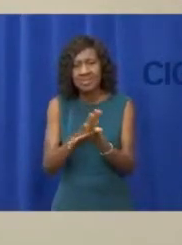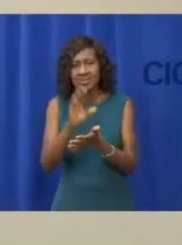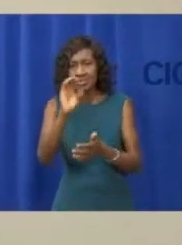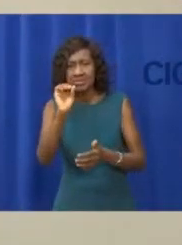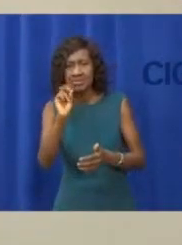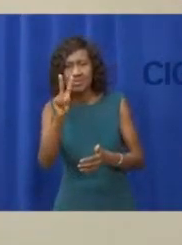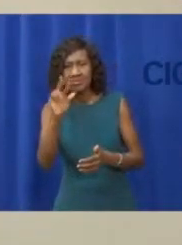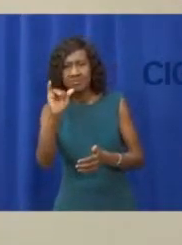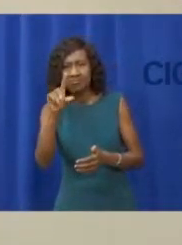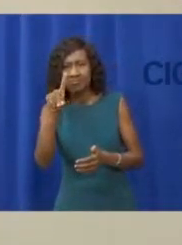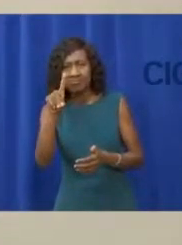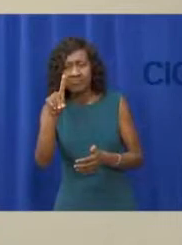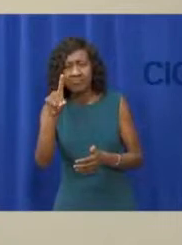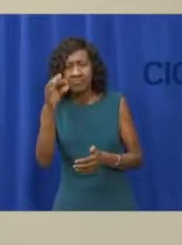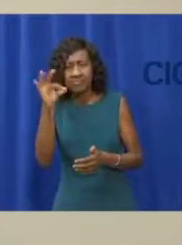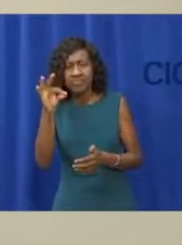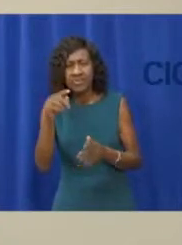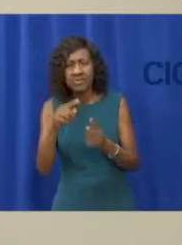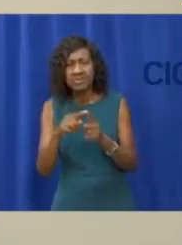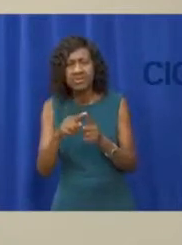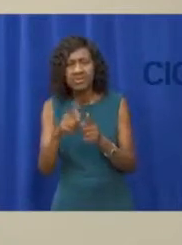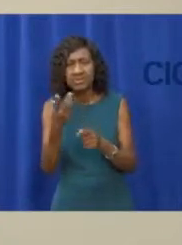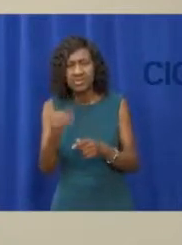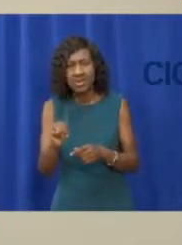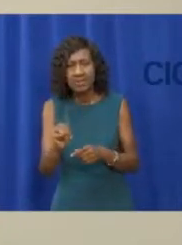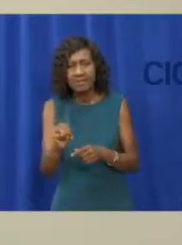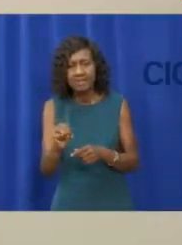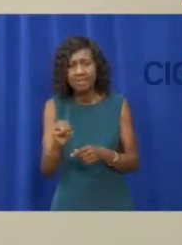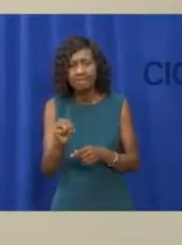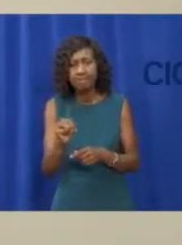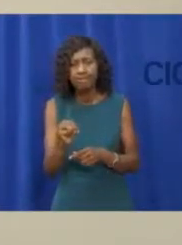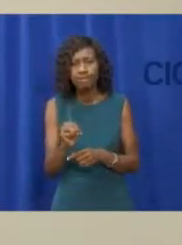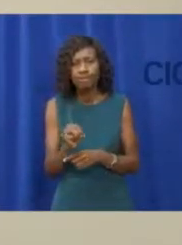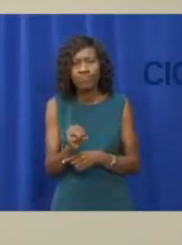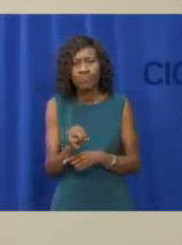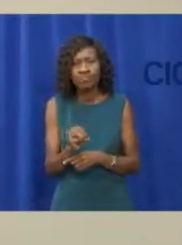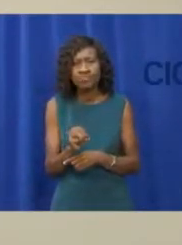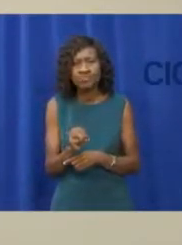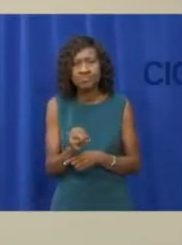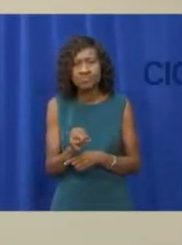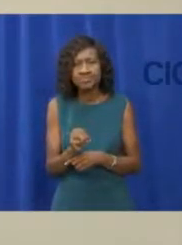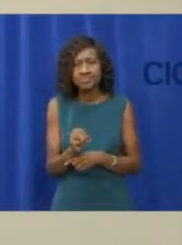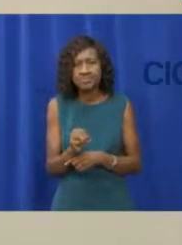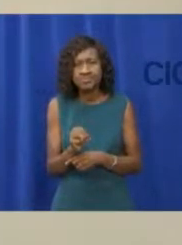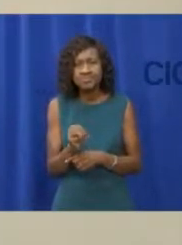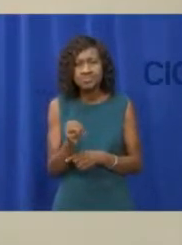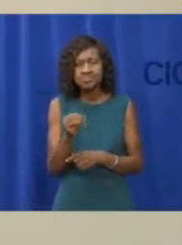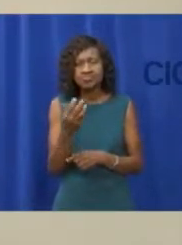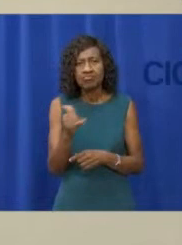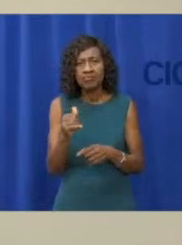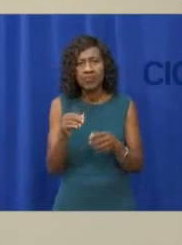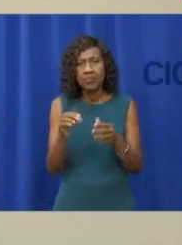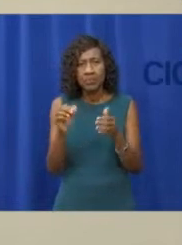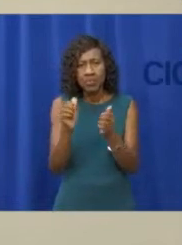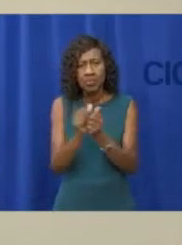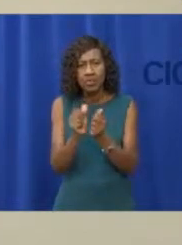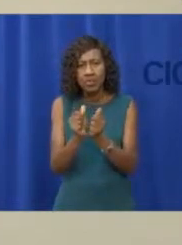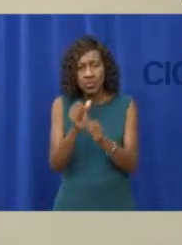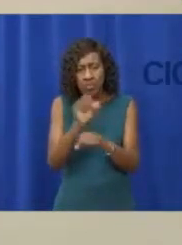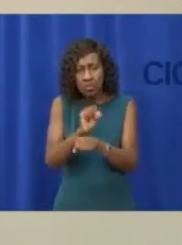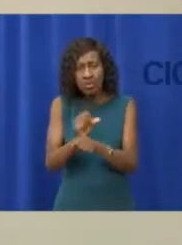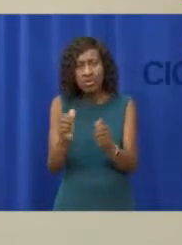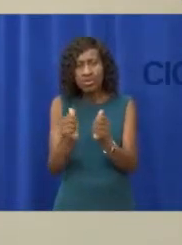The DCFS staff continues to coordinate with other entities and to collaborate with voluntary